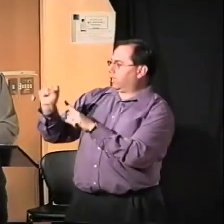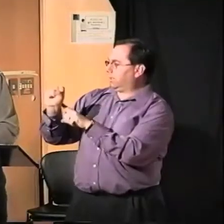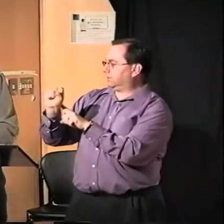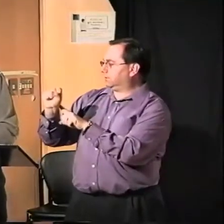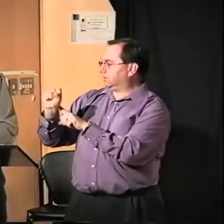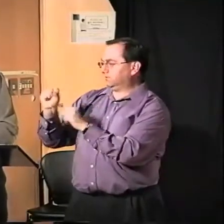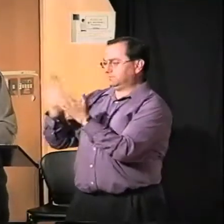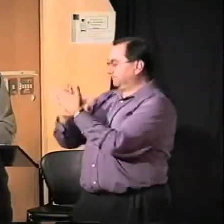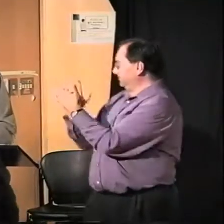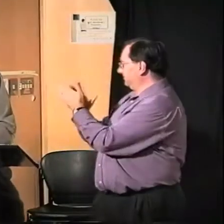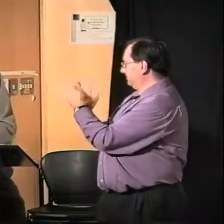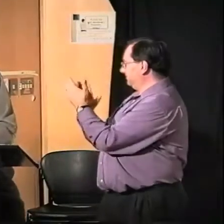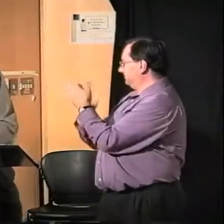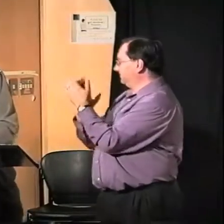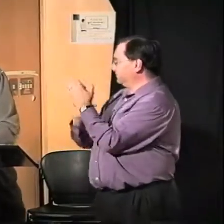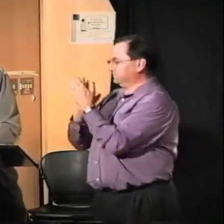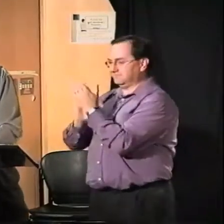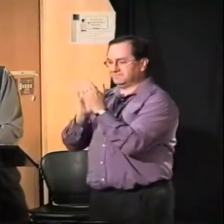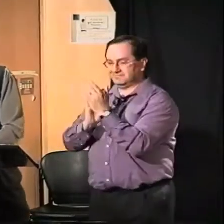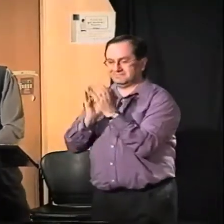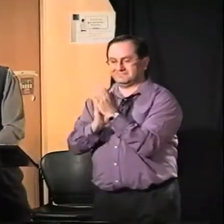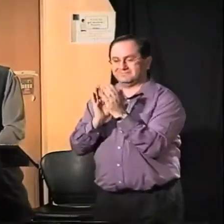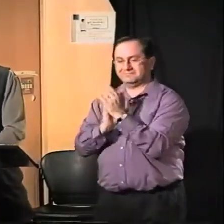Thank you.